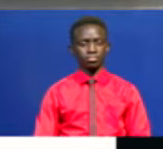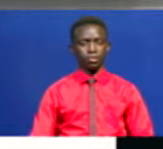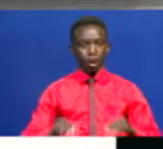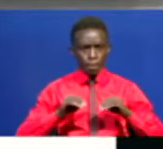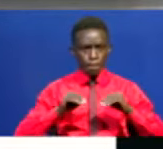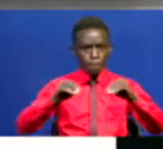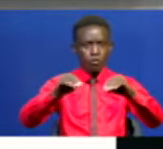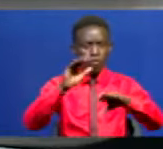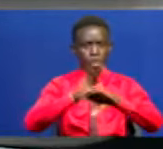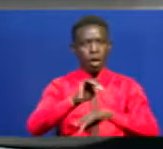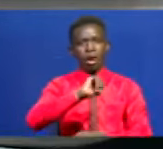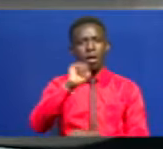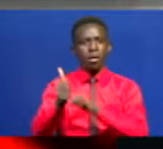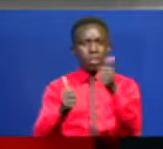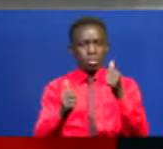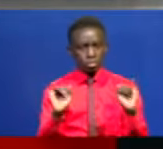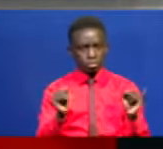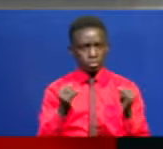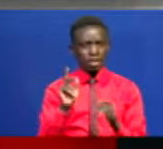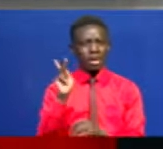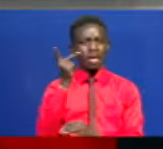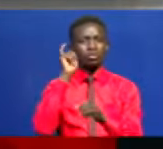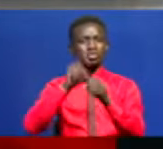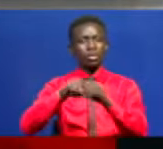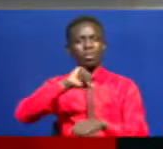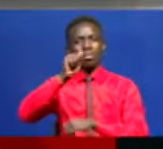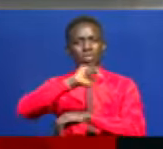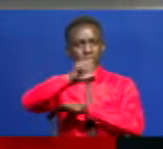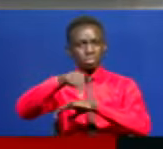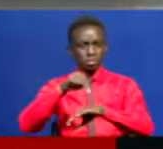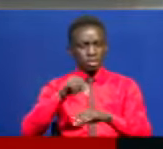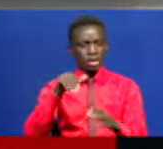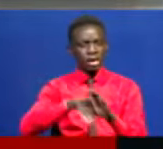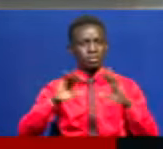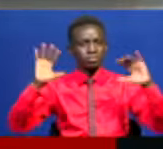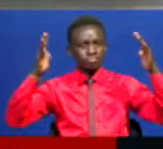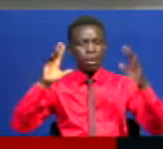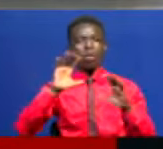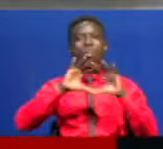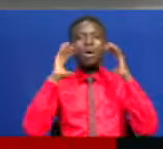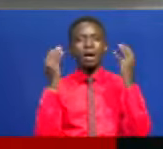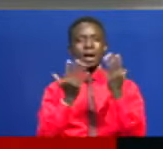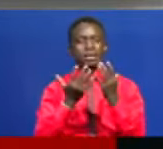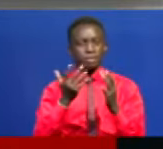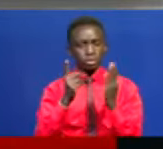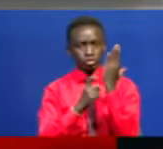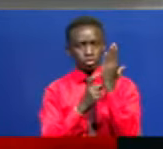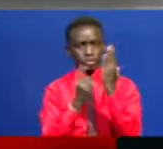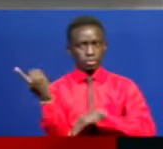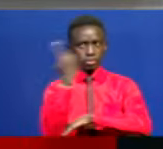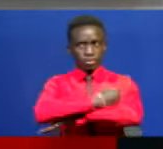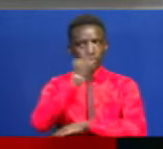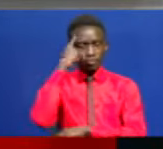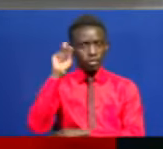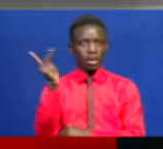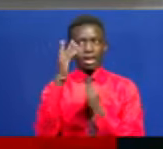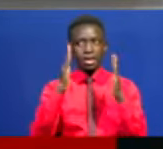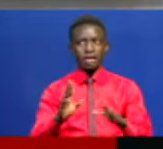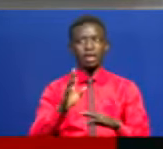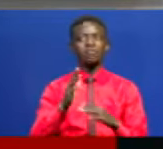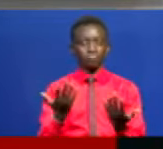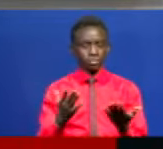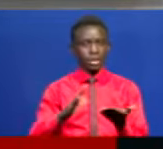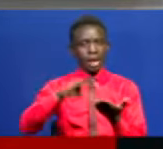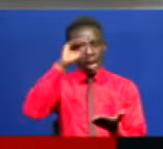Now moving on to other news, Kenya has joined other nations in marking World Kiswahili Day with calls for Kenyans to embrace the use of Kiswahili